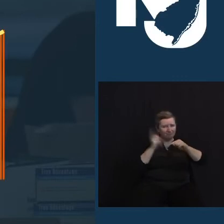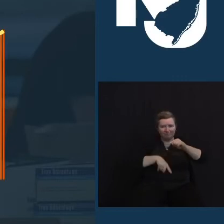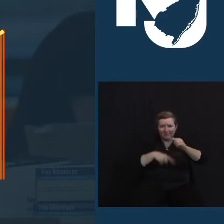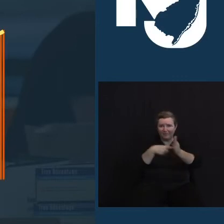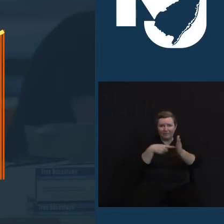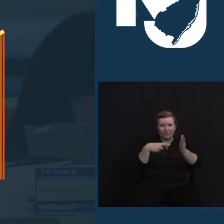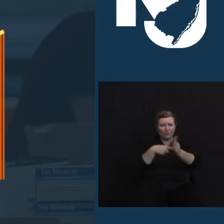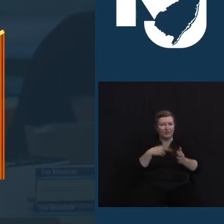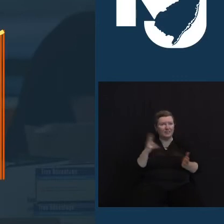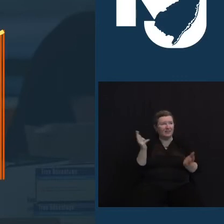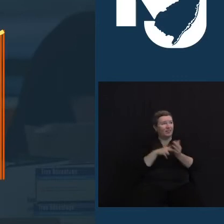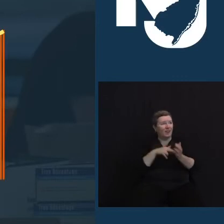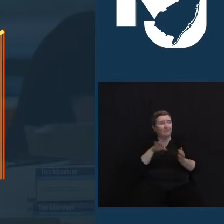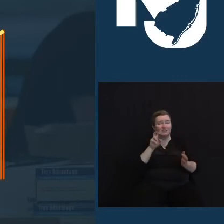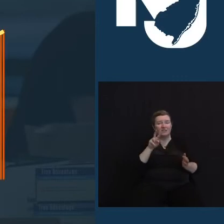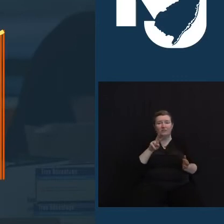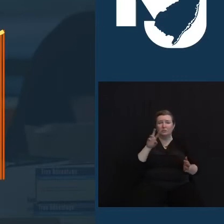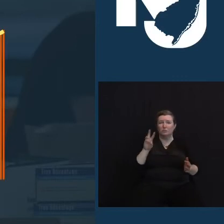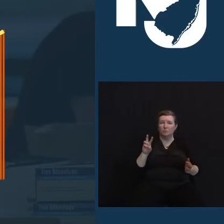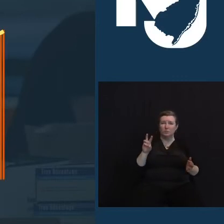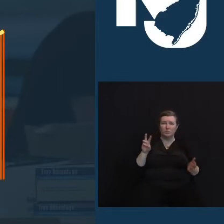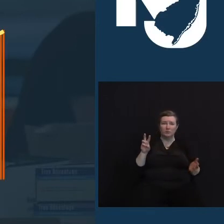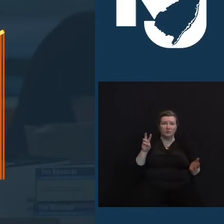3,726. The peak in the spring,